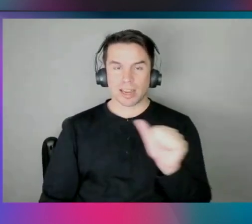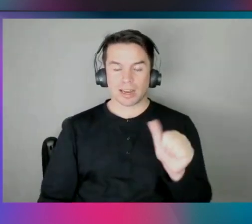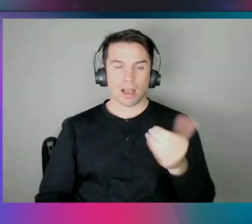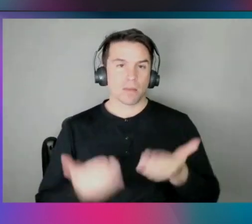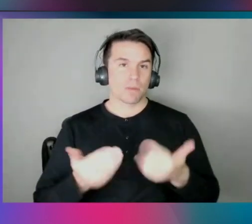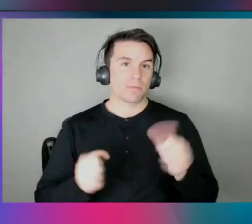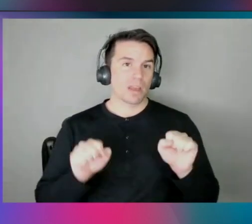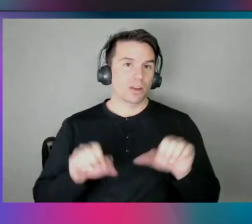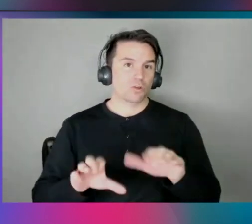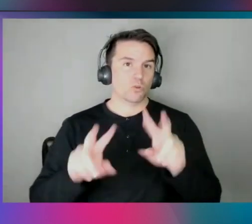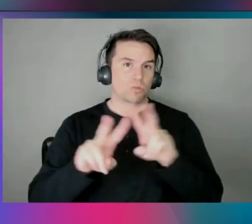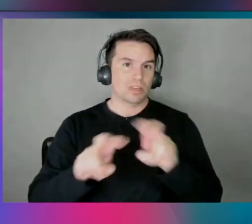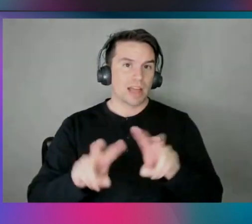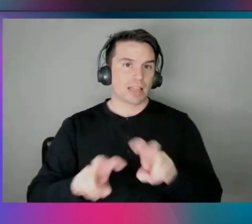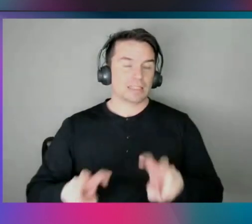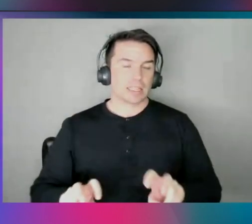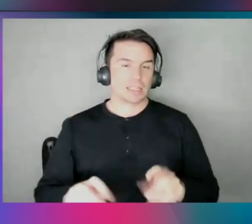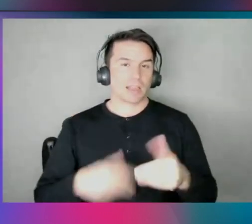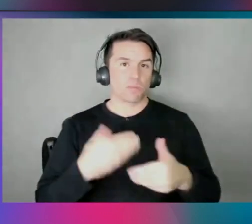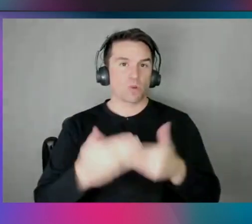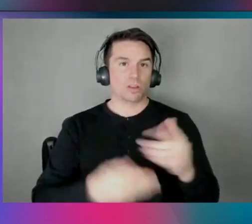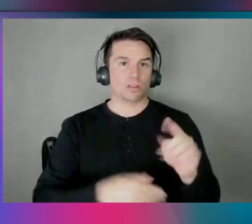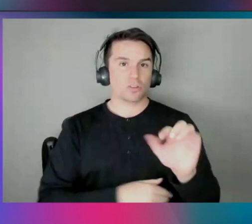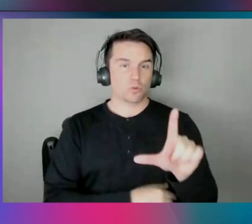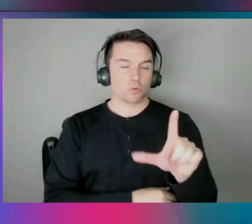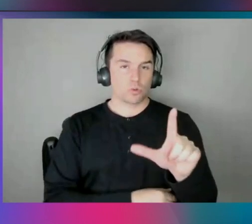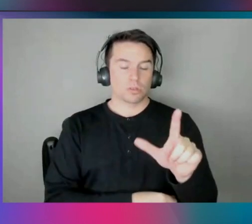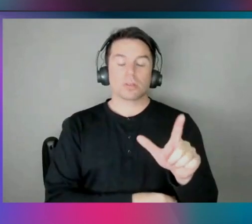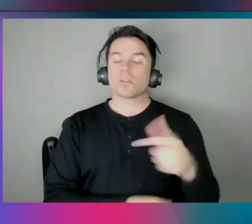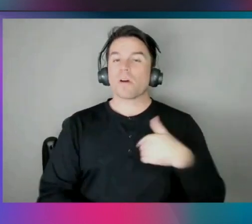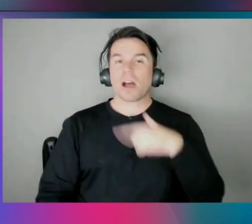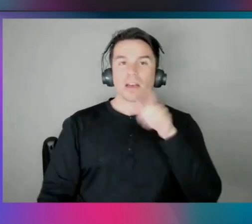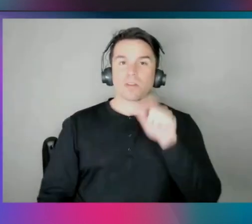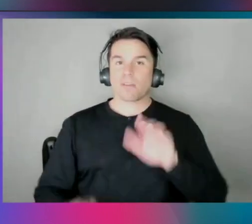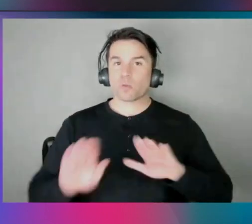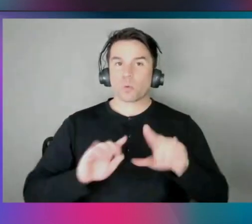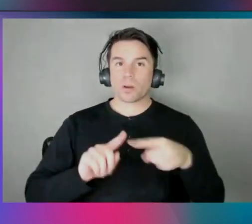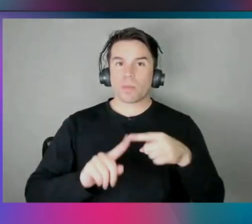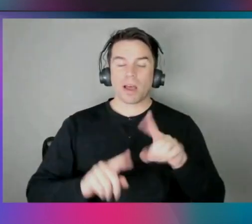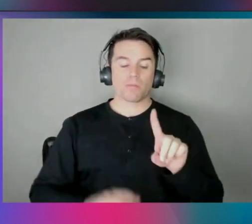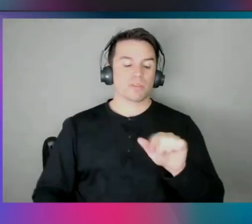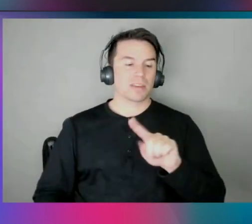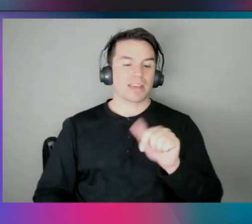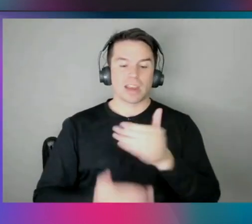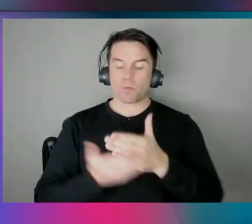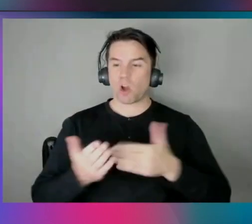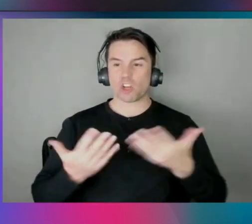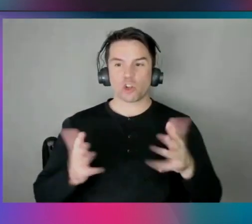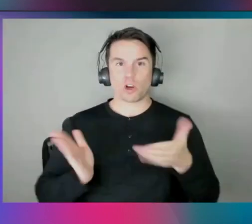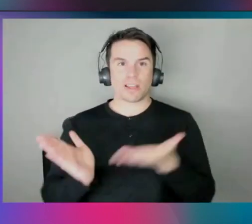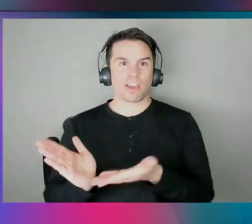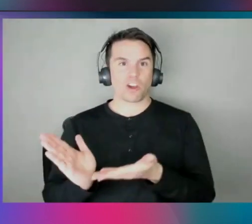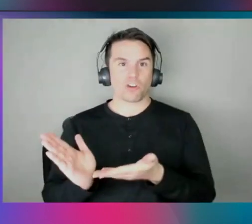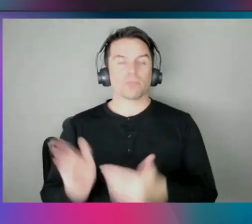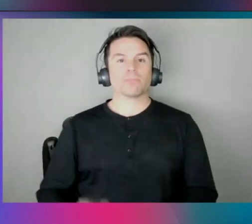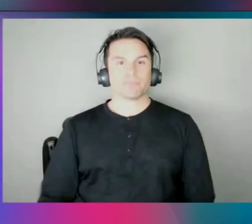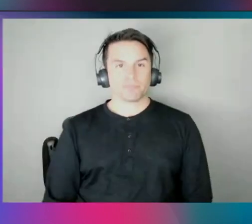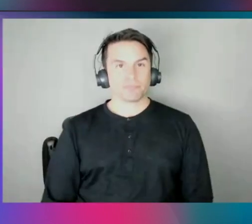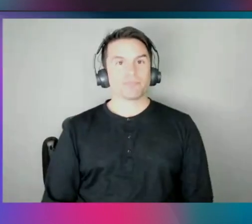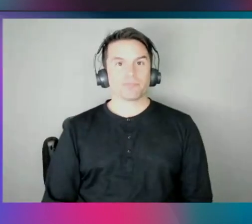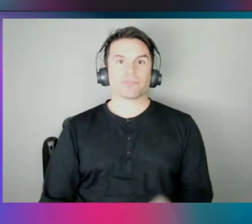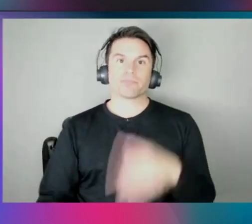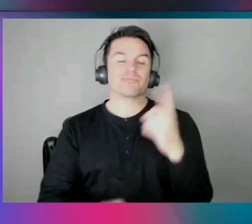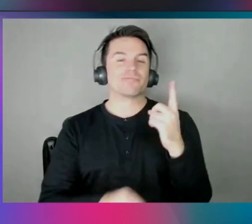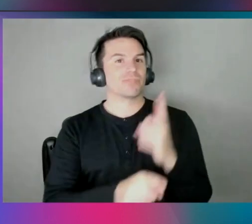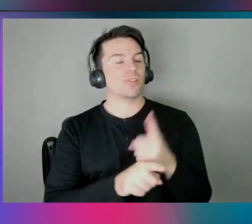processing through Spark, right? So I don't have to worry about the data part, right? So it's all there. Completely. The big part that the program ASDI